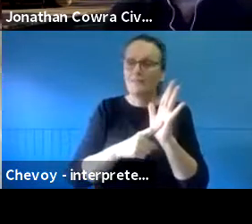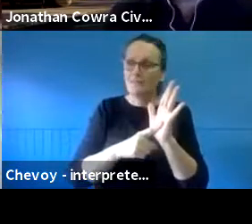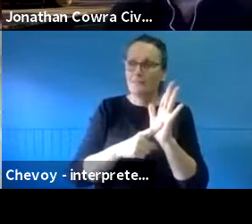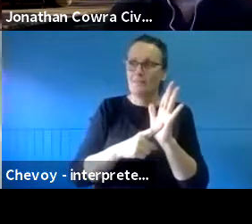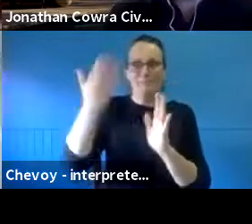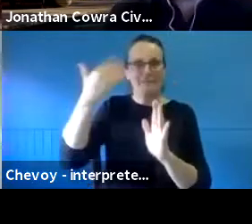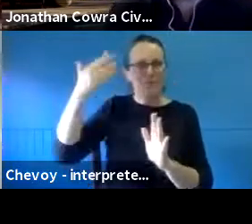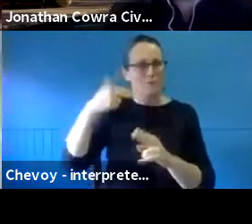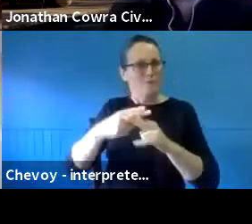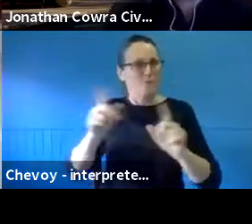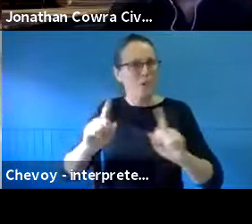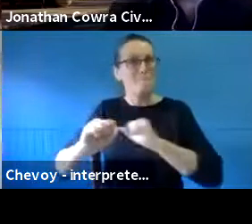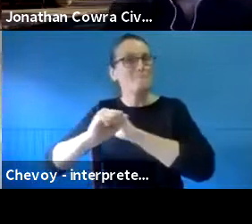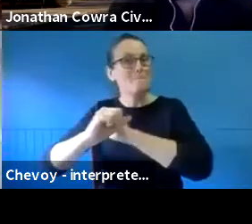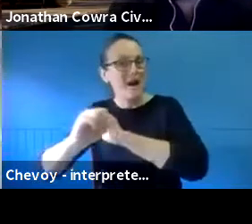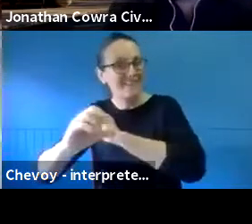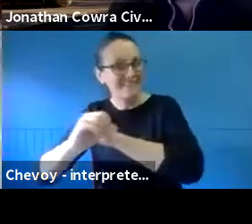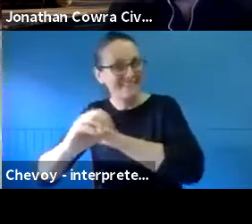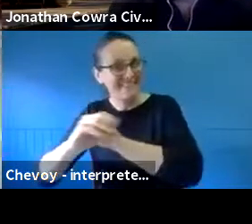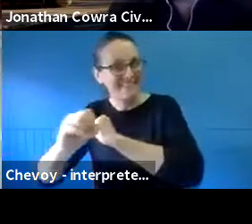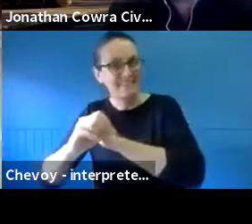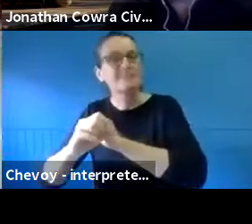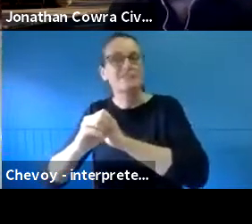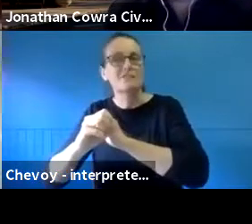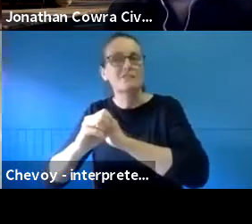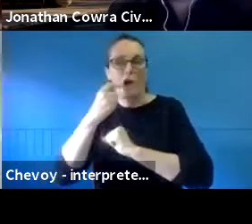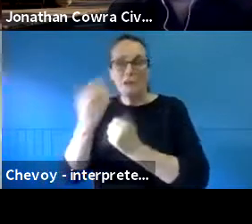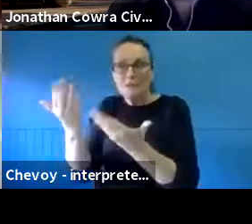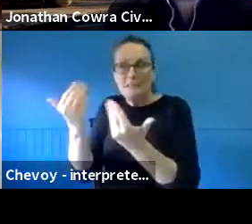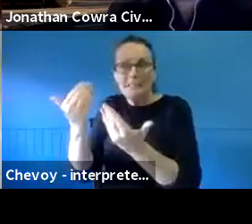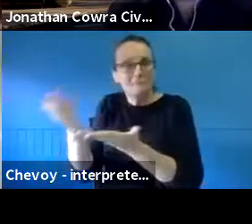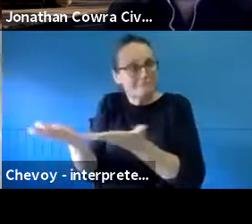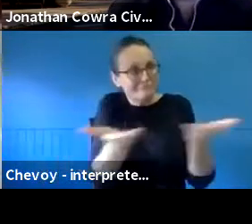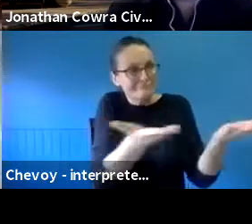But now the digital is the physical product, and it has been for a while, but I just don't